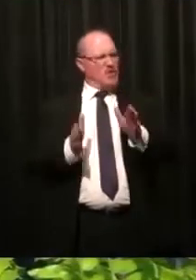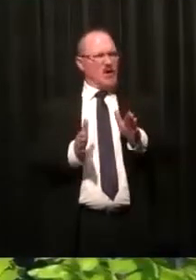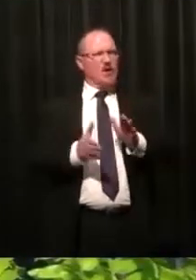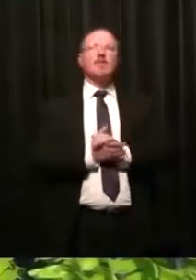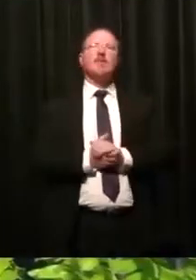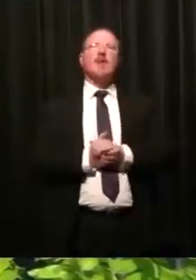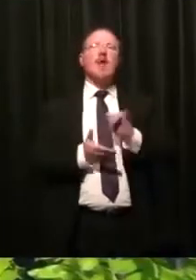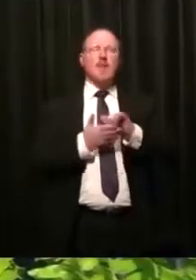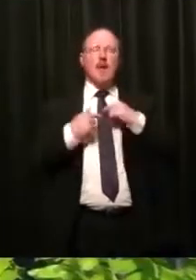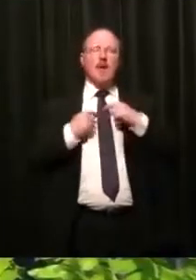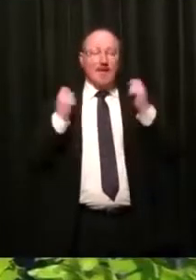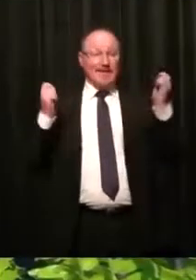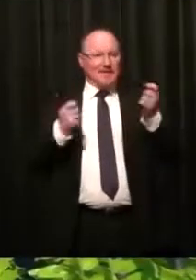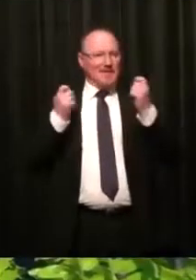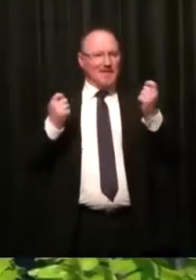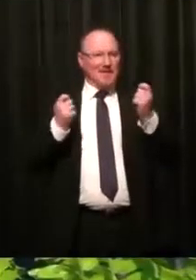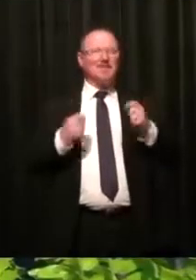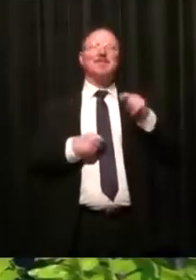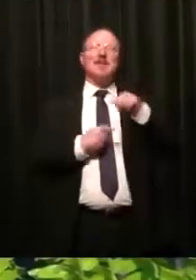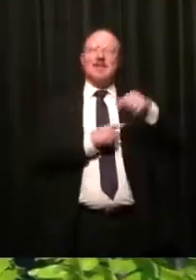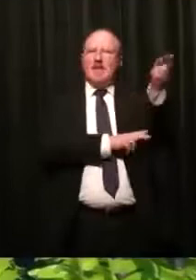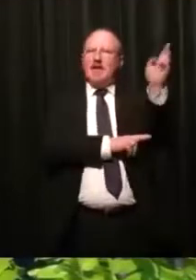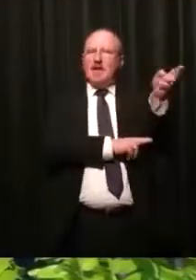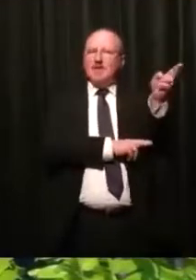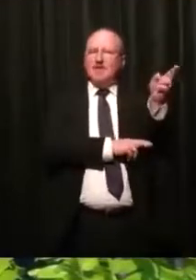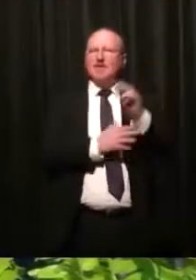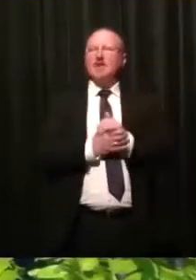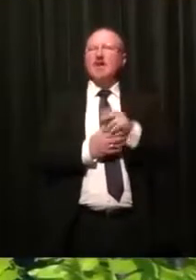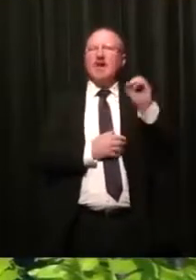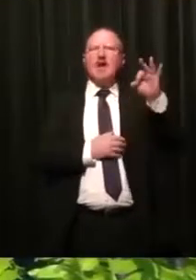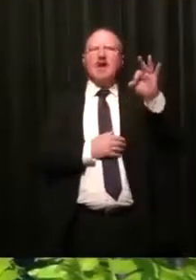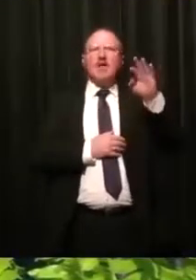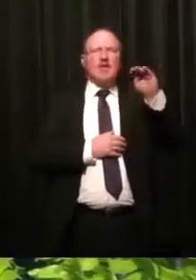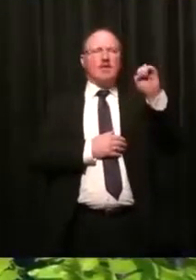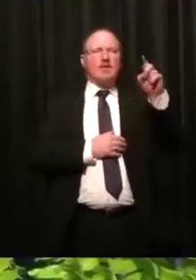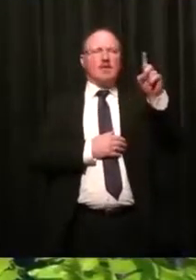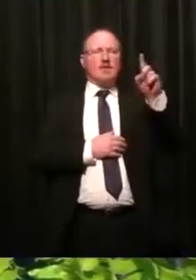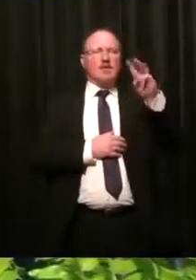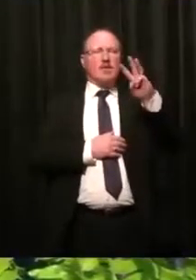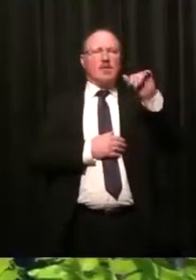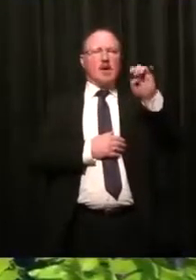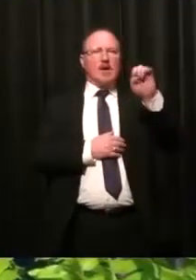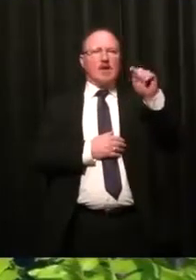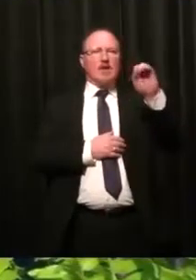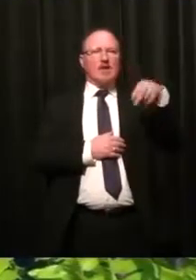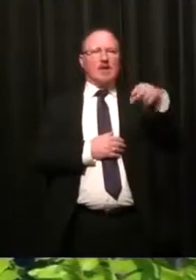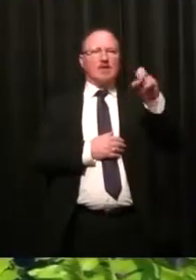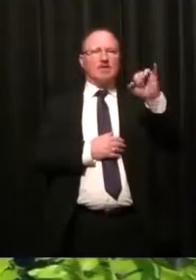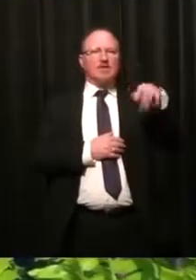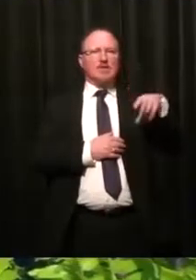way that we're celebrating in the history of the MSD of Wayne Township.